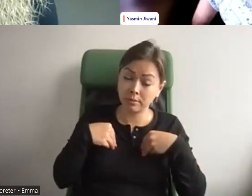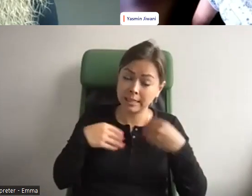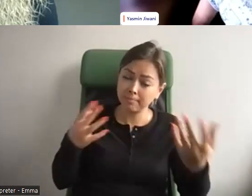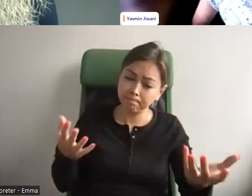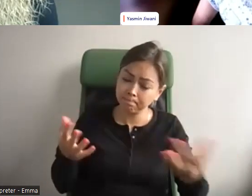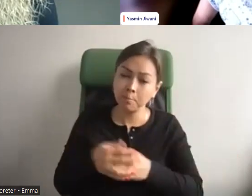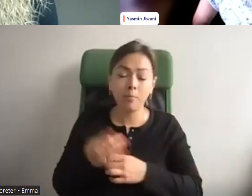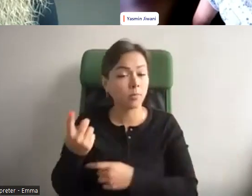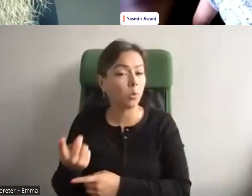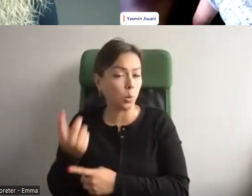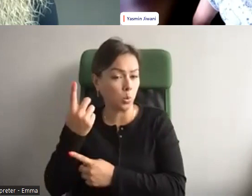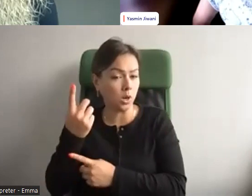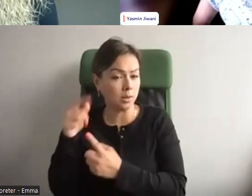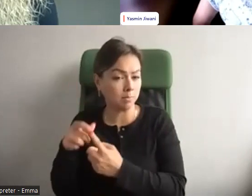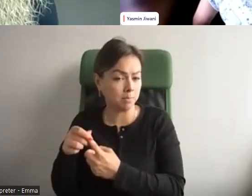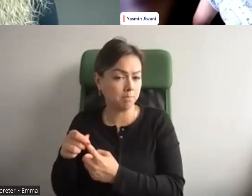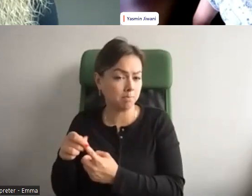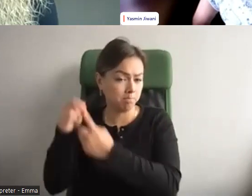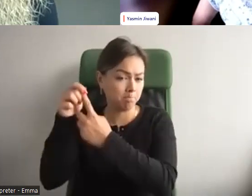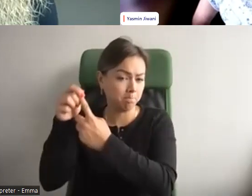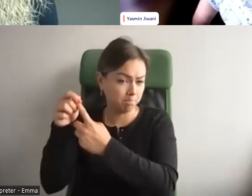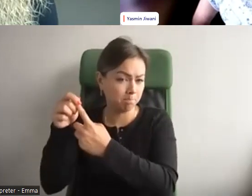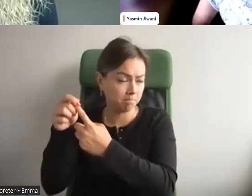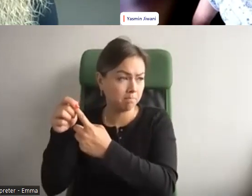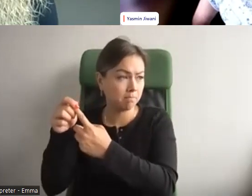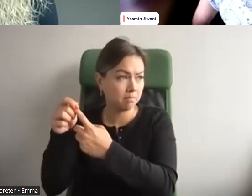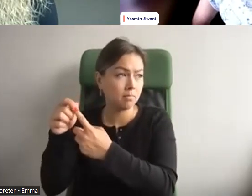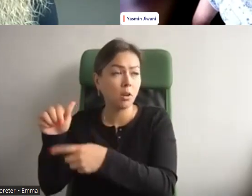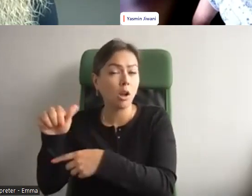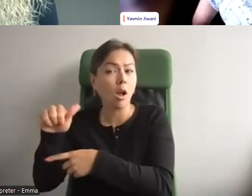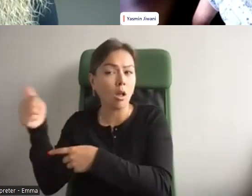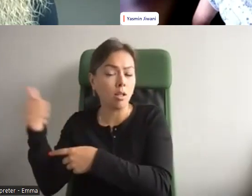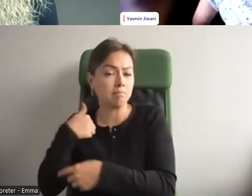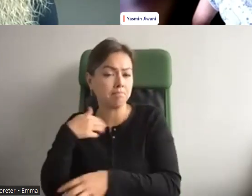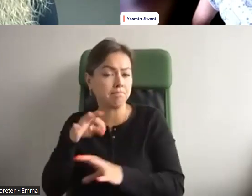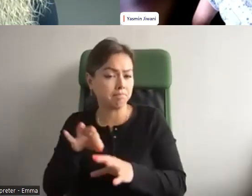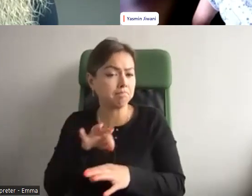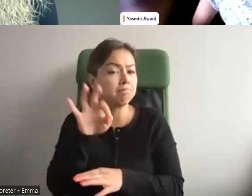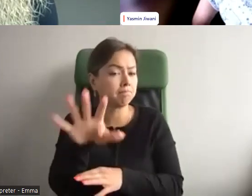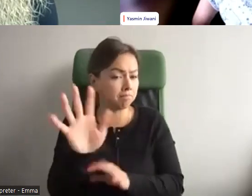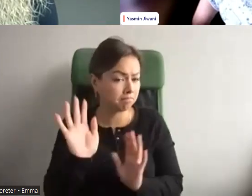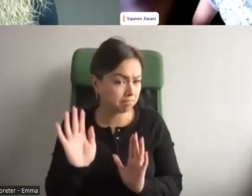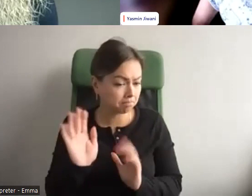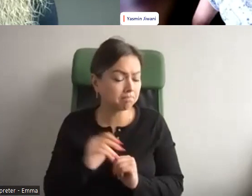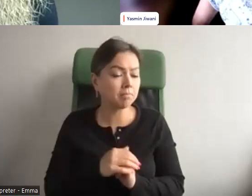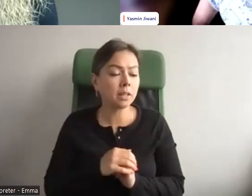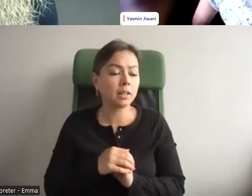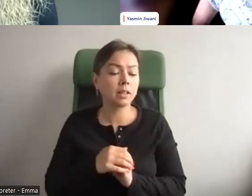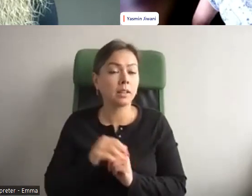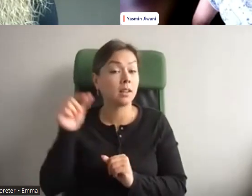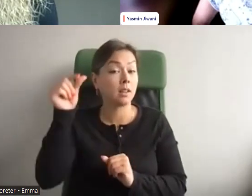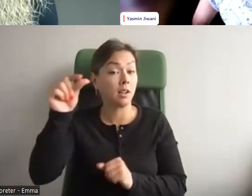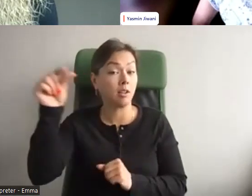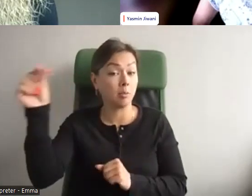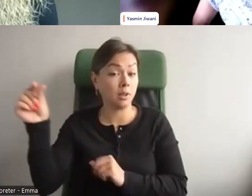would or alternative that I would share about that is the need for them to hold